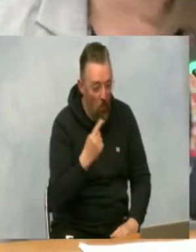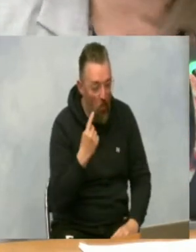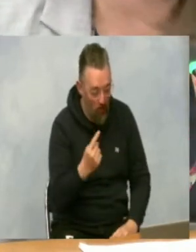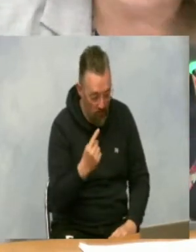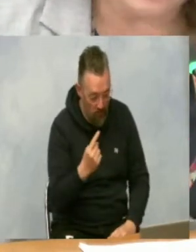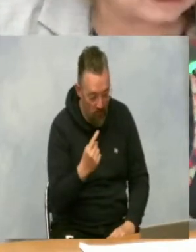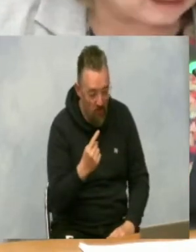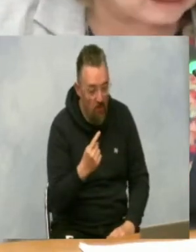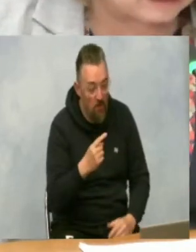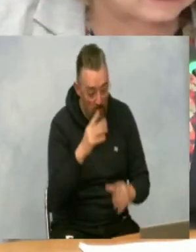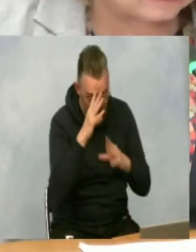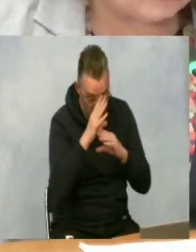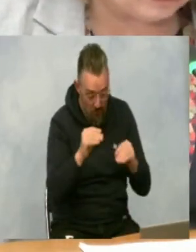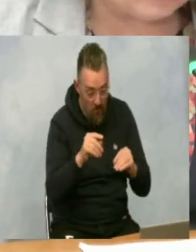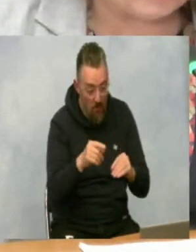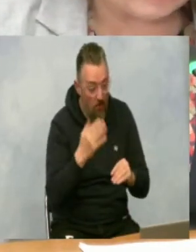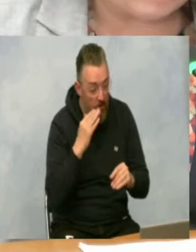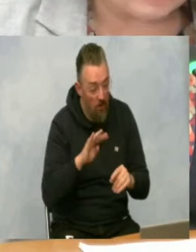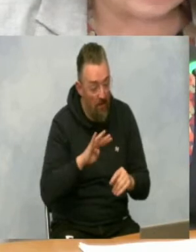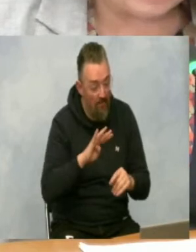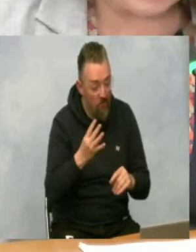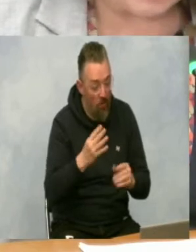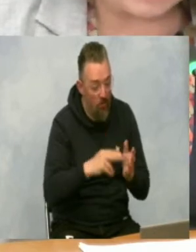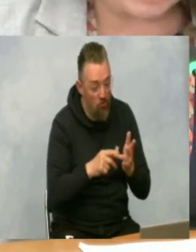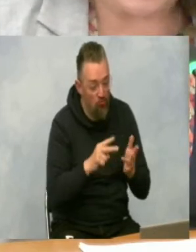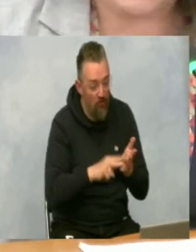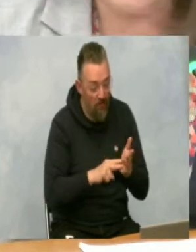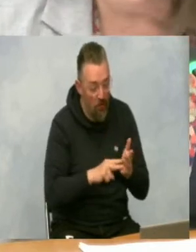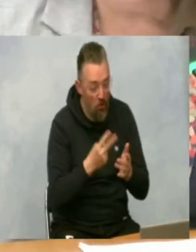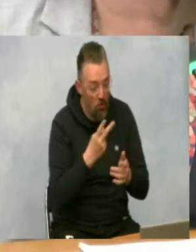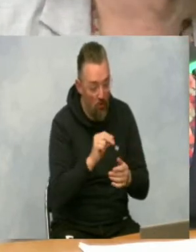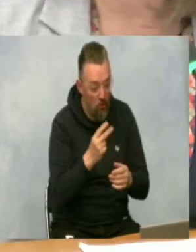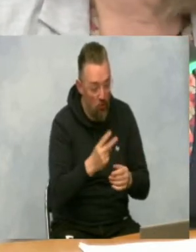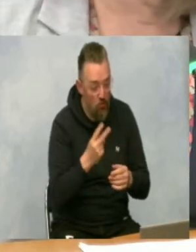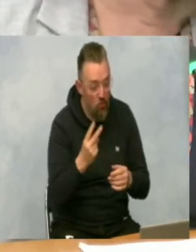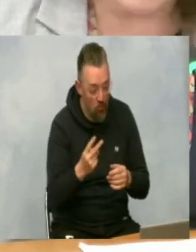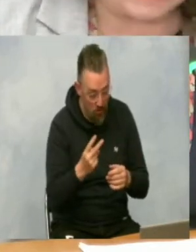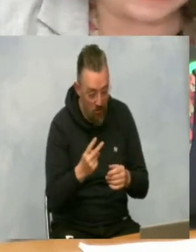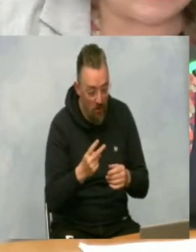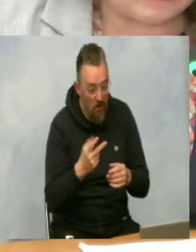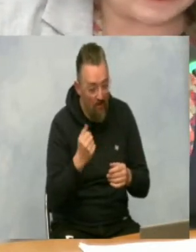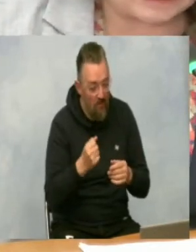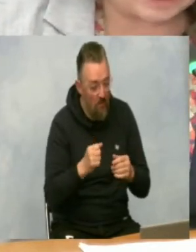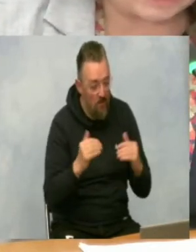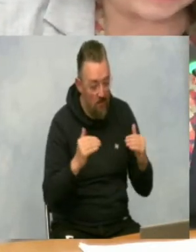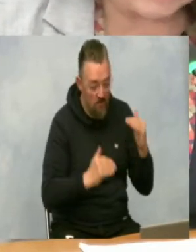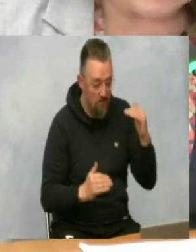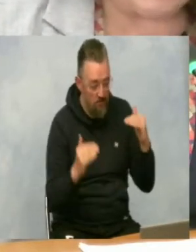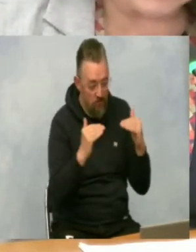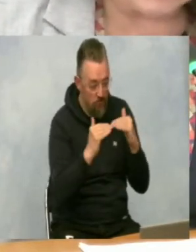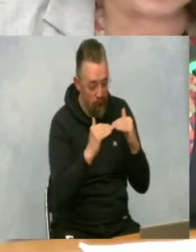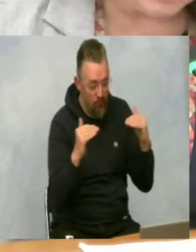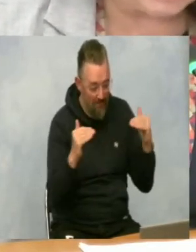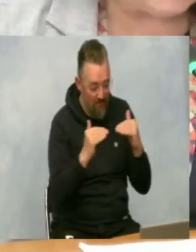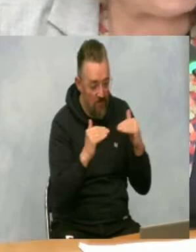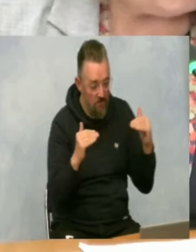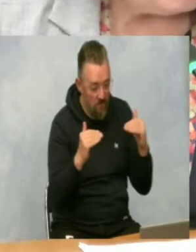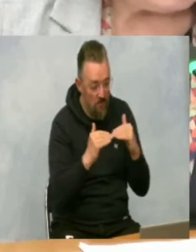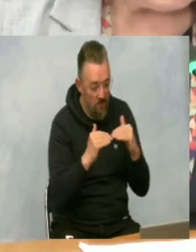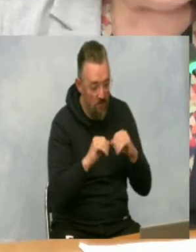report and note that as at the 4th of November 2022, there is a break-even position against the phased